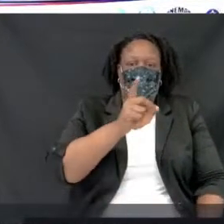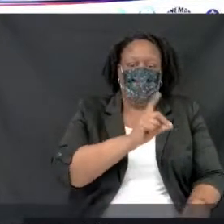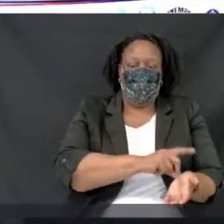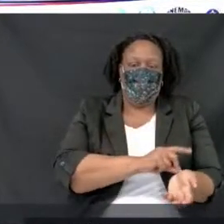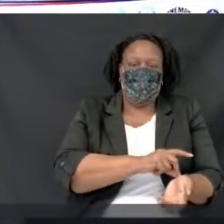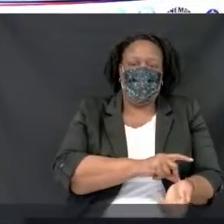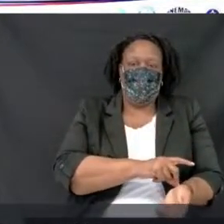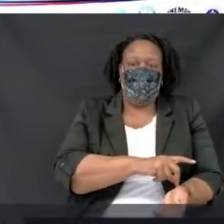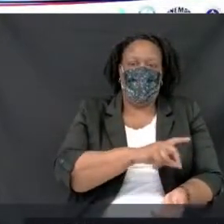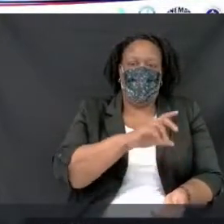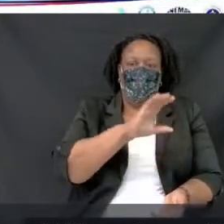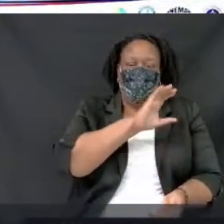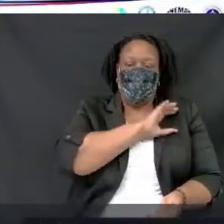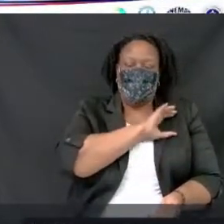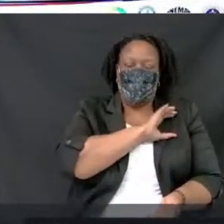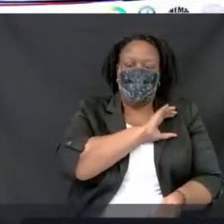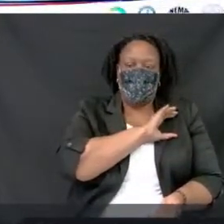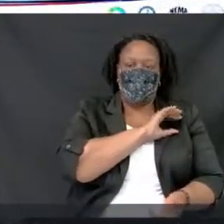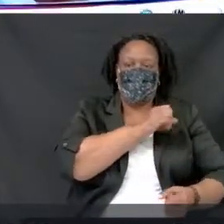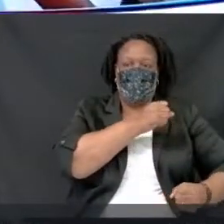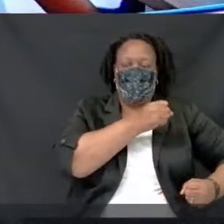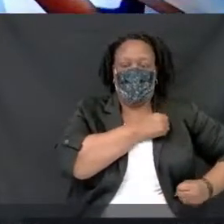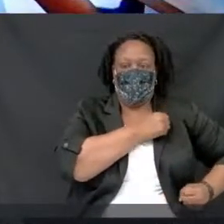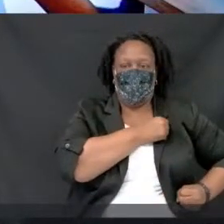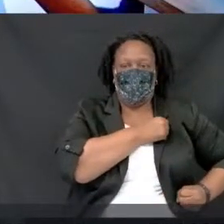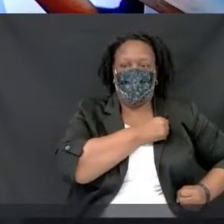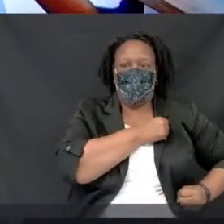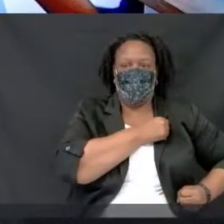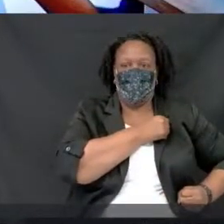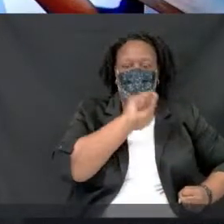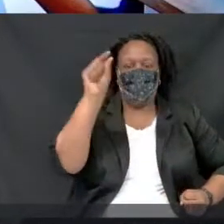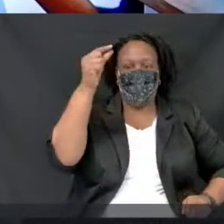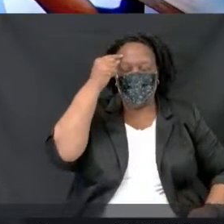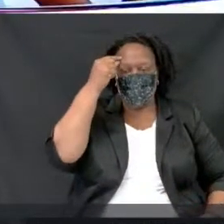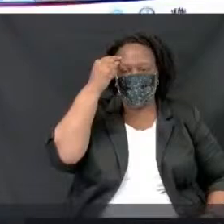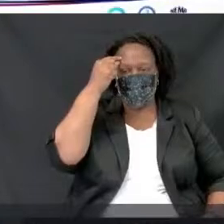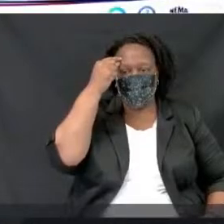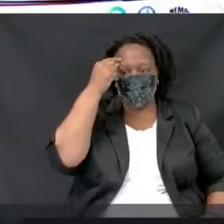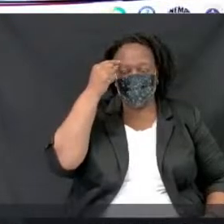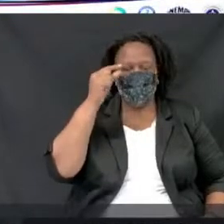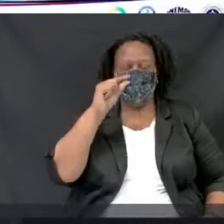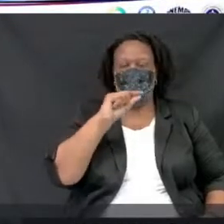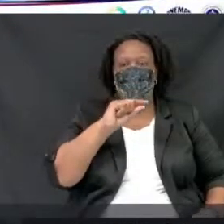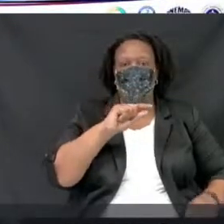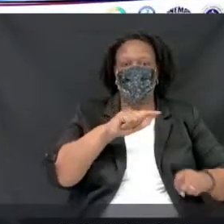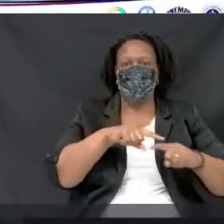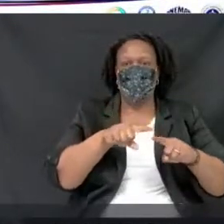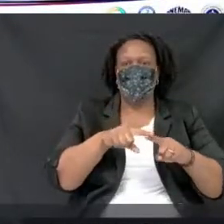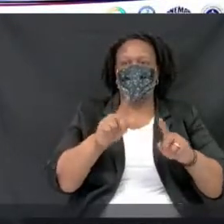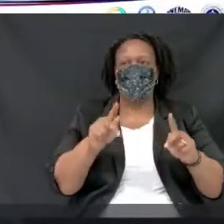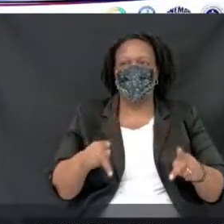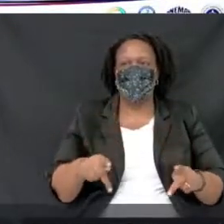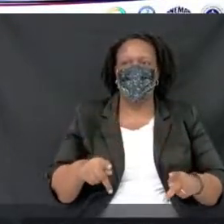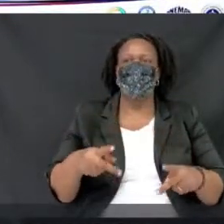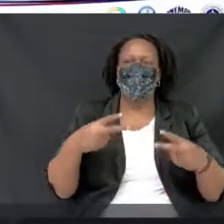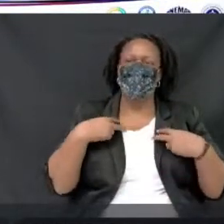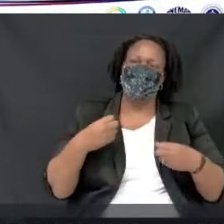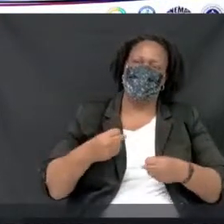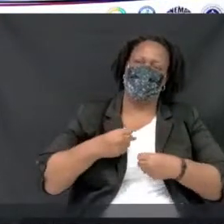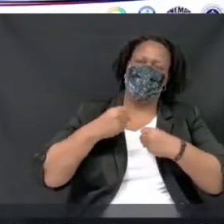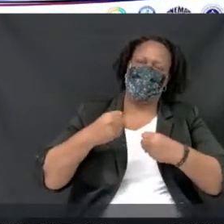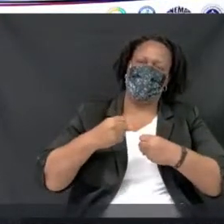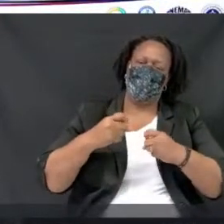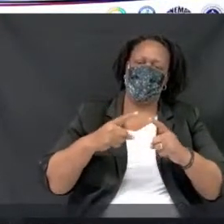own role and responsibilities in that position have powers according to their acts that